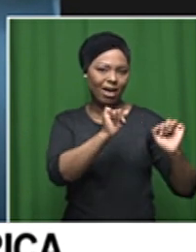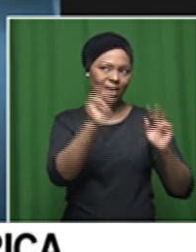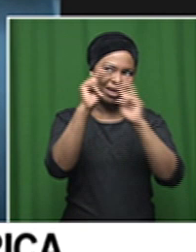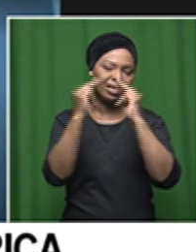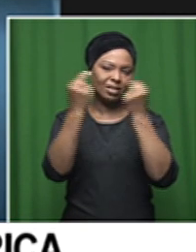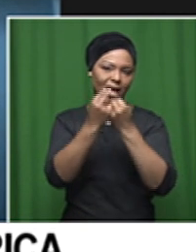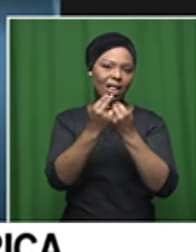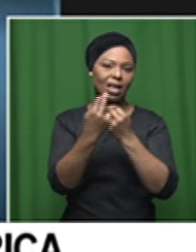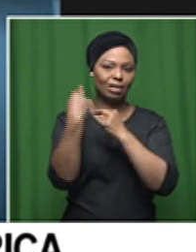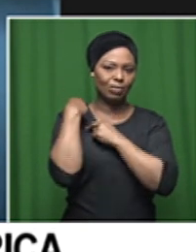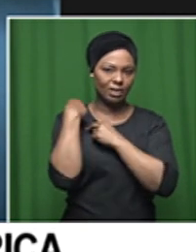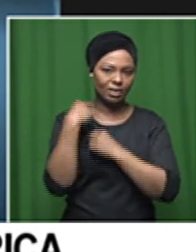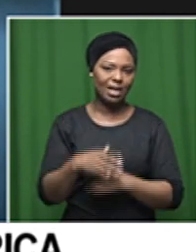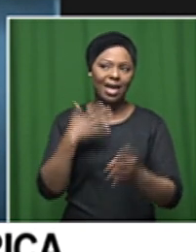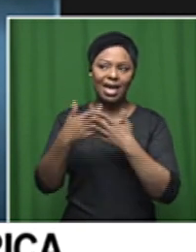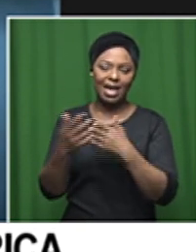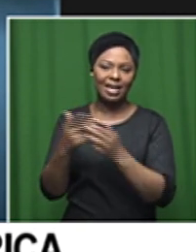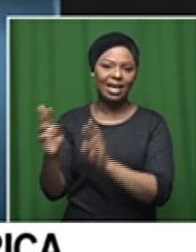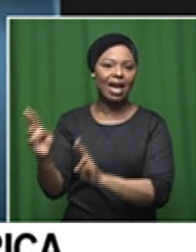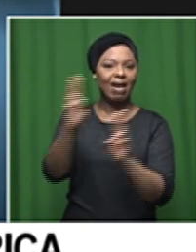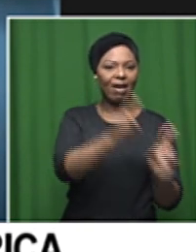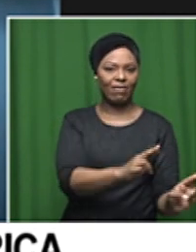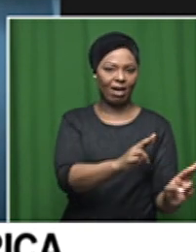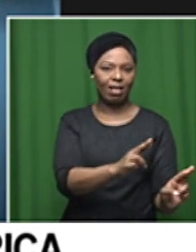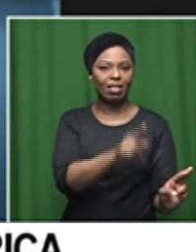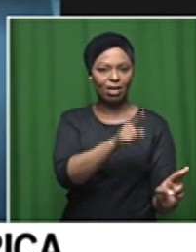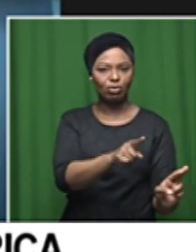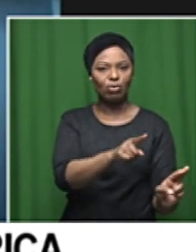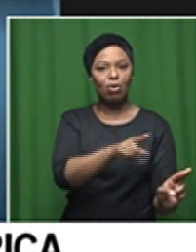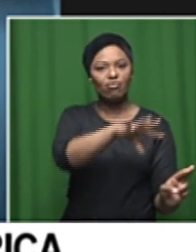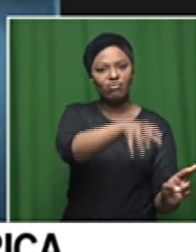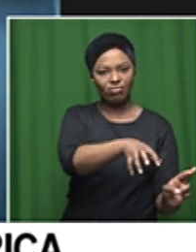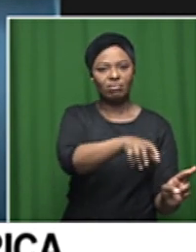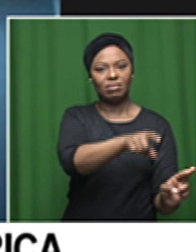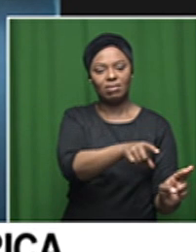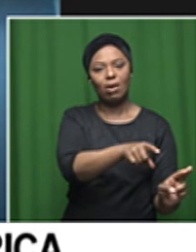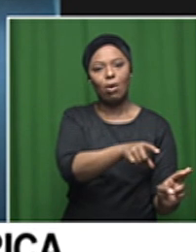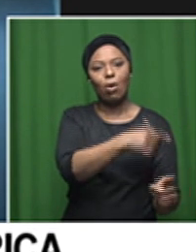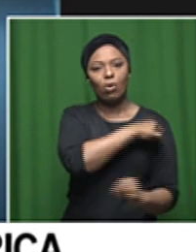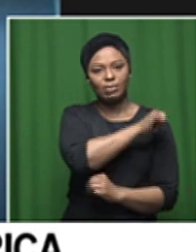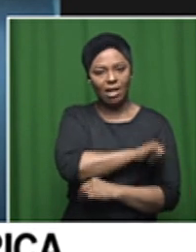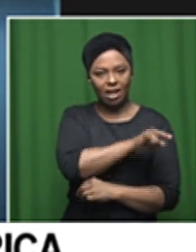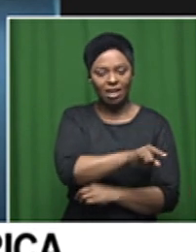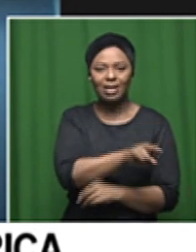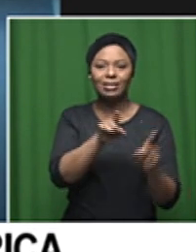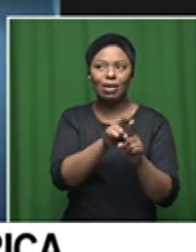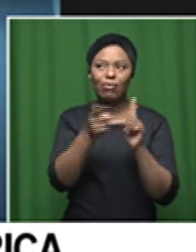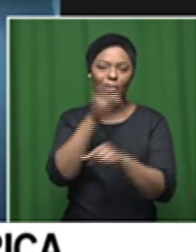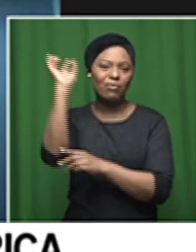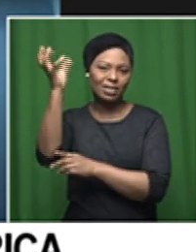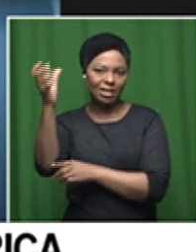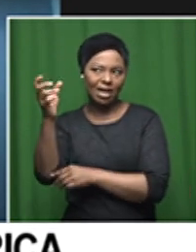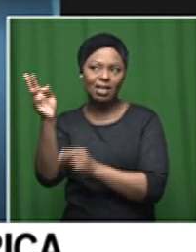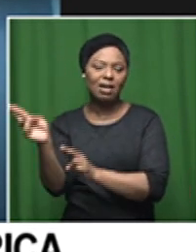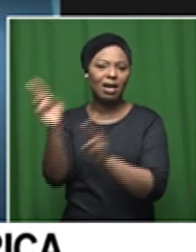So any referral to a tertiary hospital, even if a patient is from Free State referred